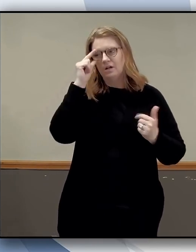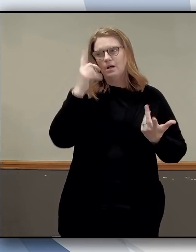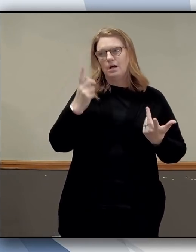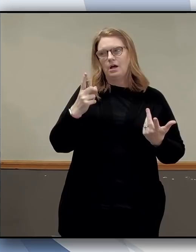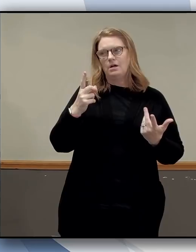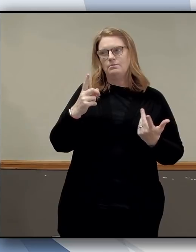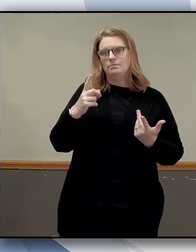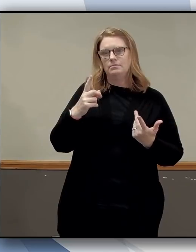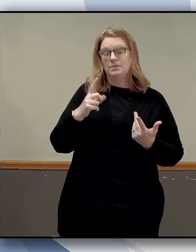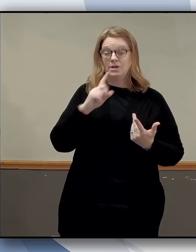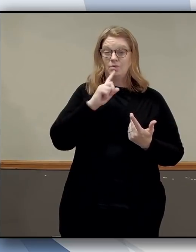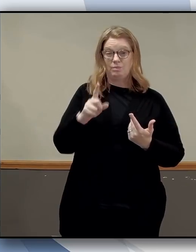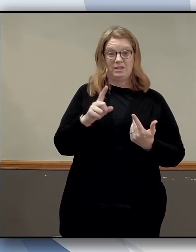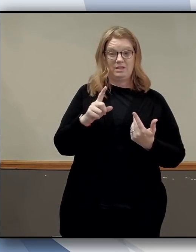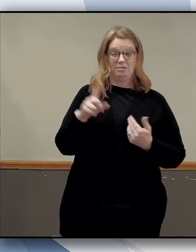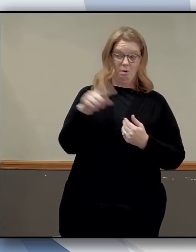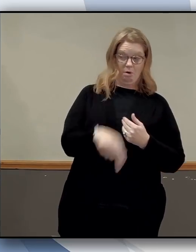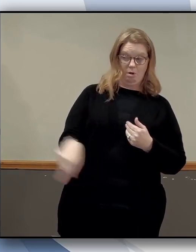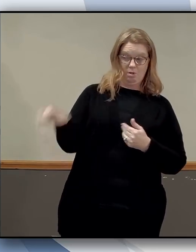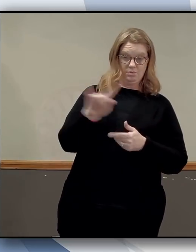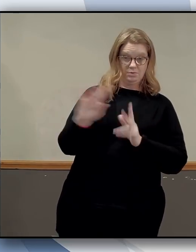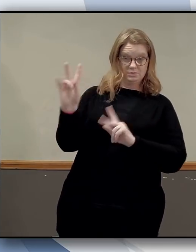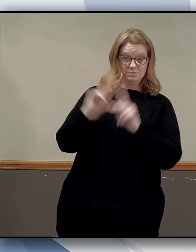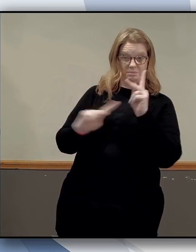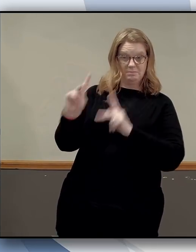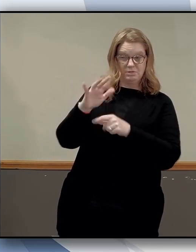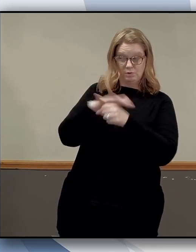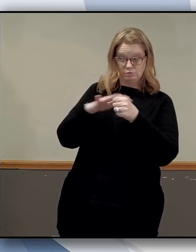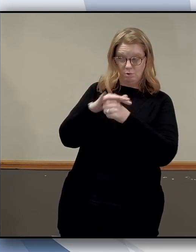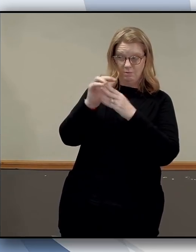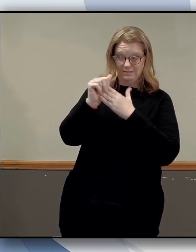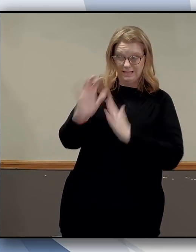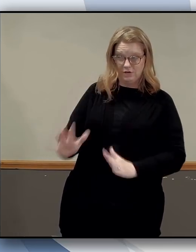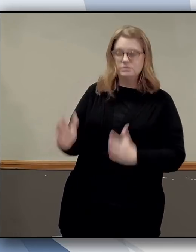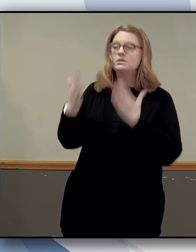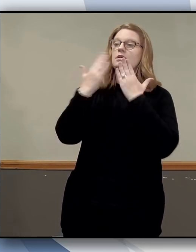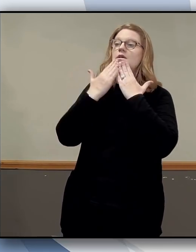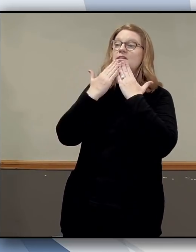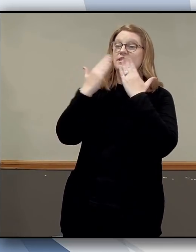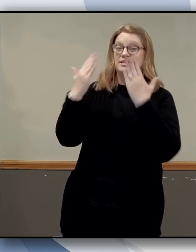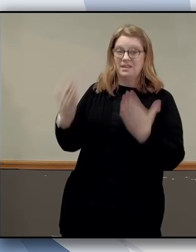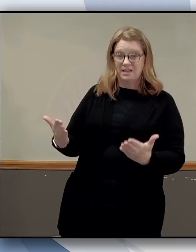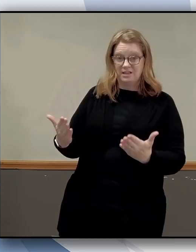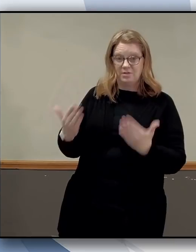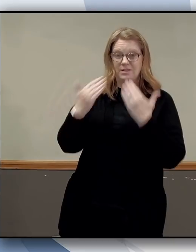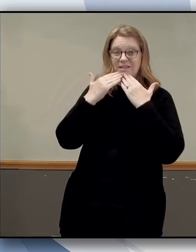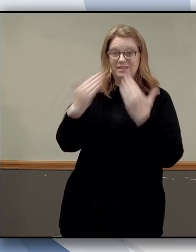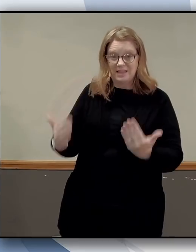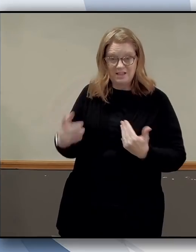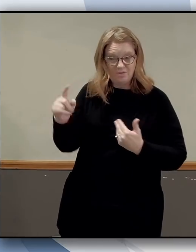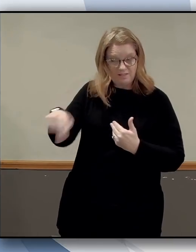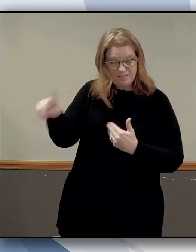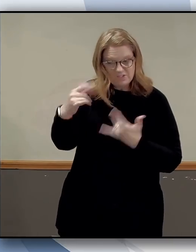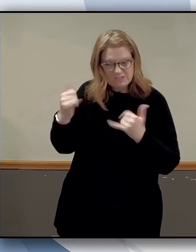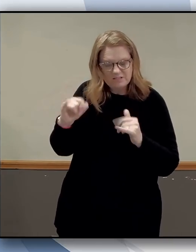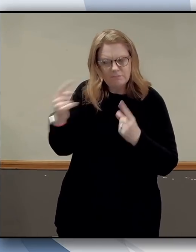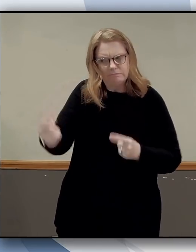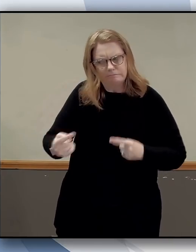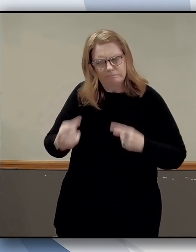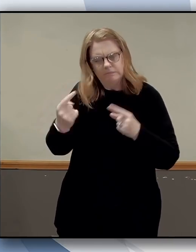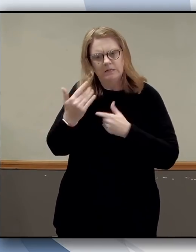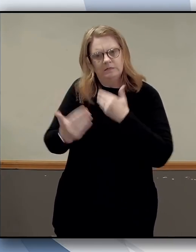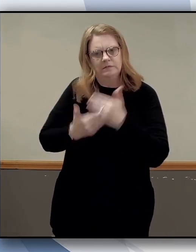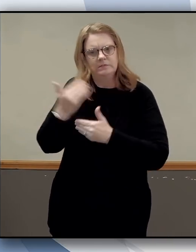a word of gratitude for all of those local leaders who are out there in the arena battling through this uncertainty.